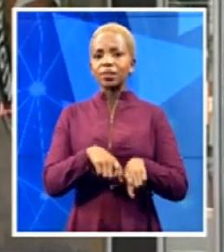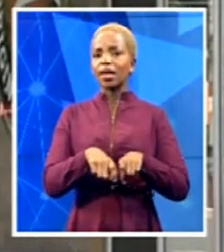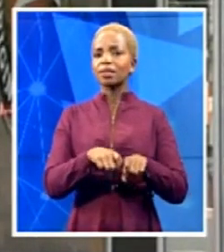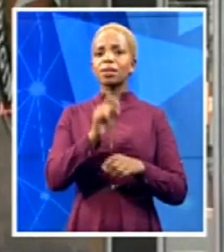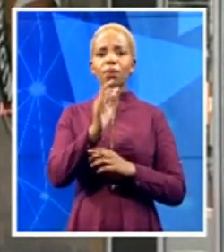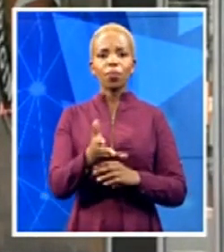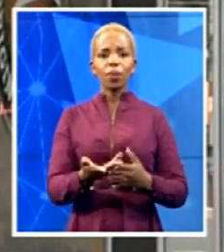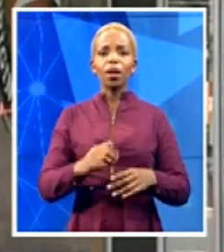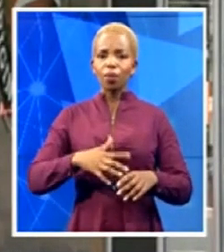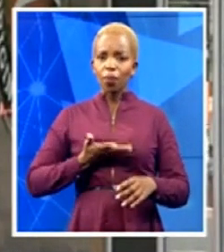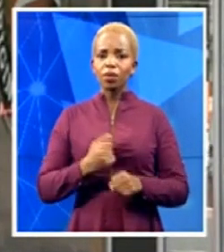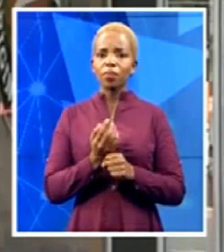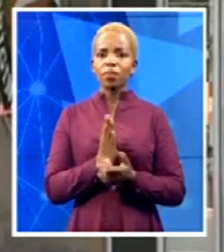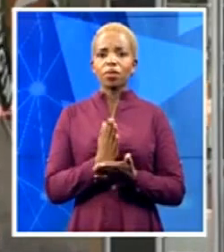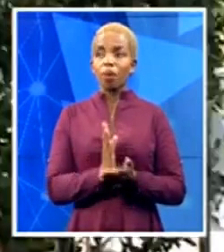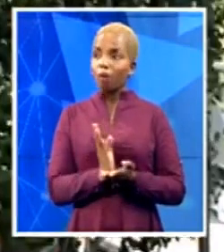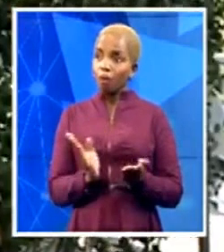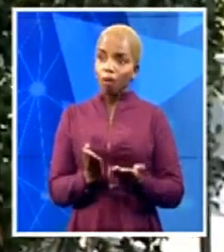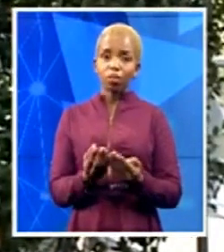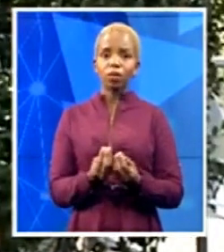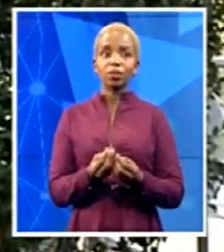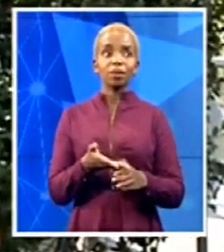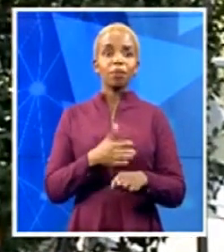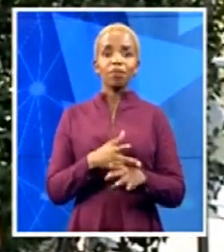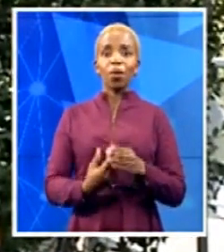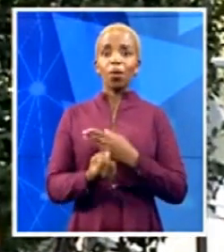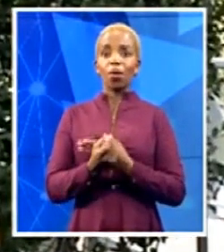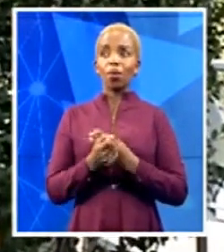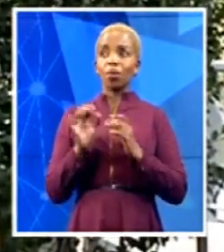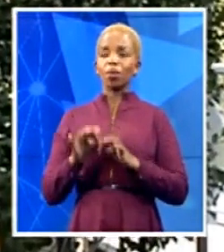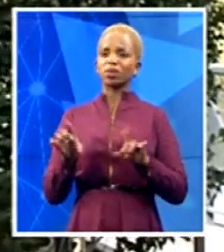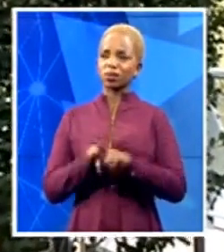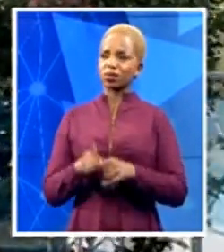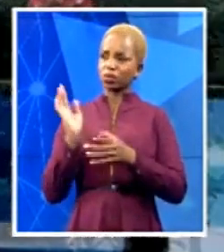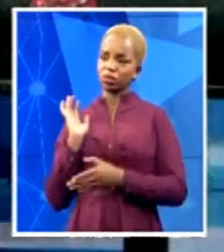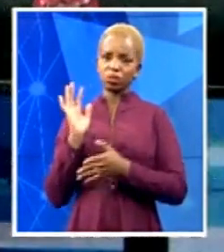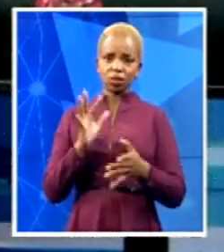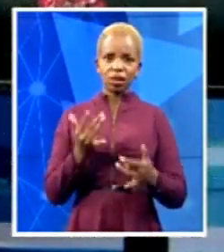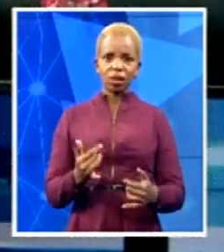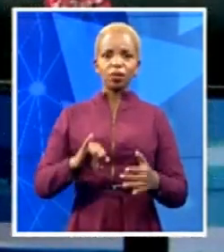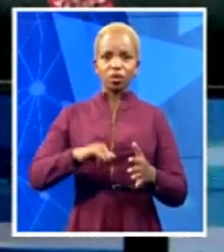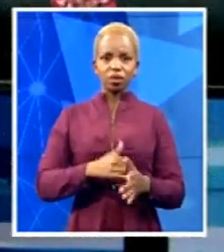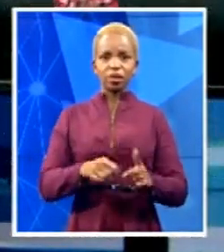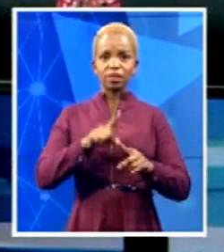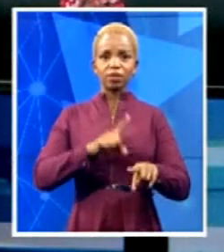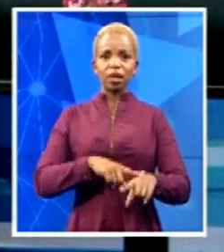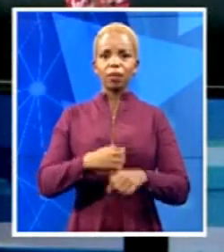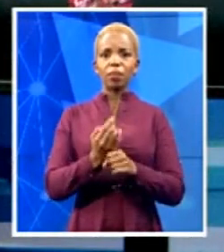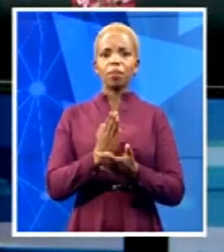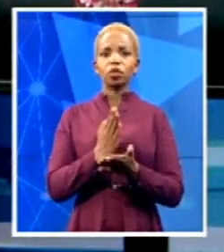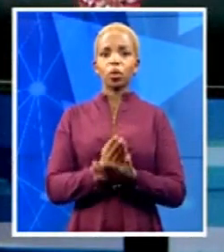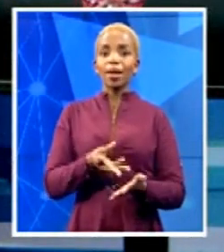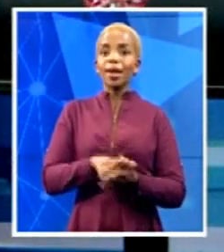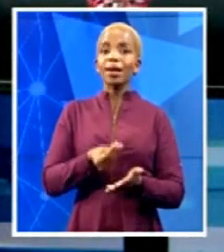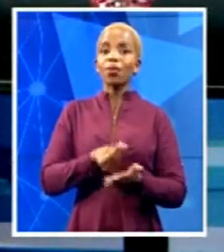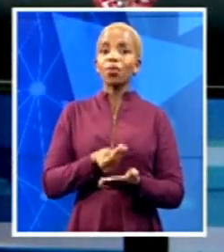same time, whilst we are trying to make sure that we can put this relief on the economy so that we don't finish the money, which is very limited. And when you